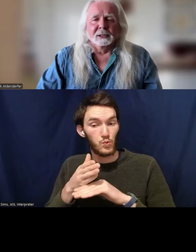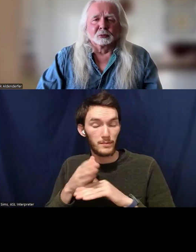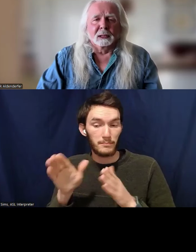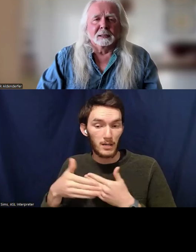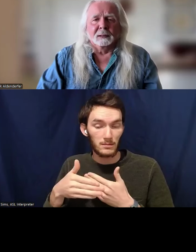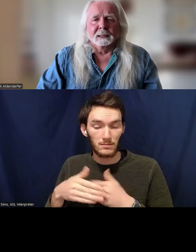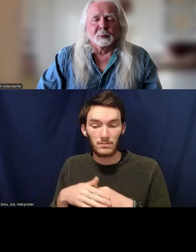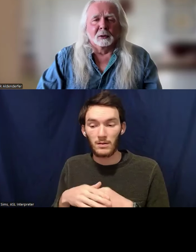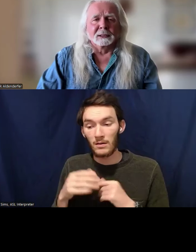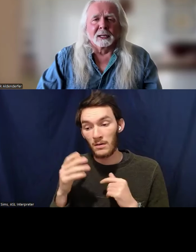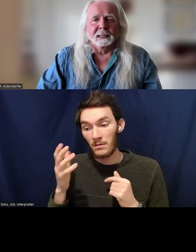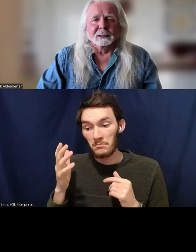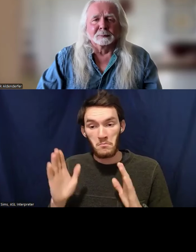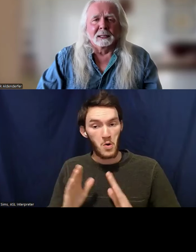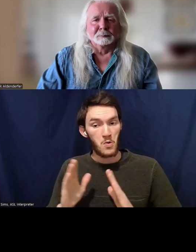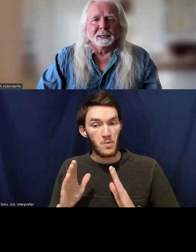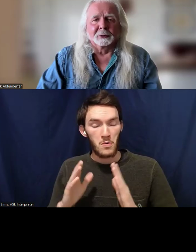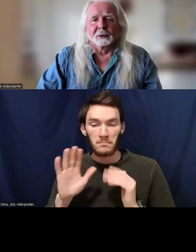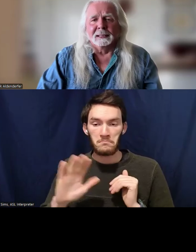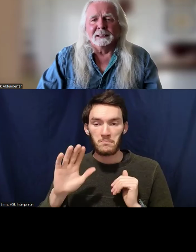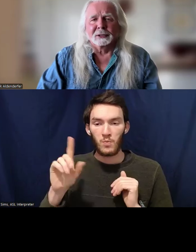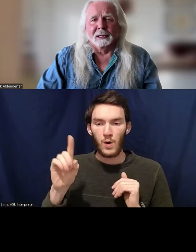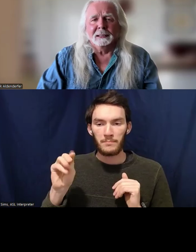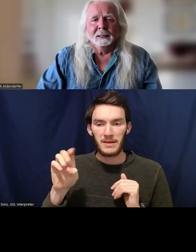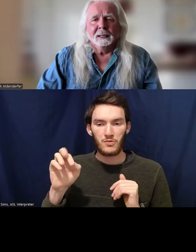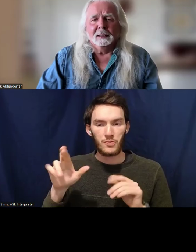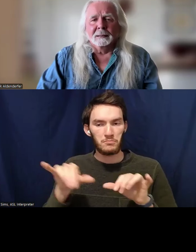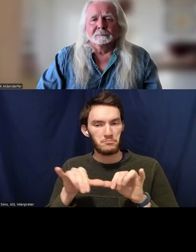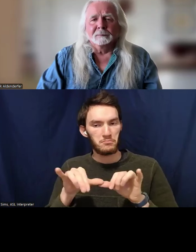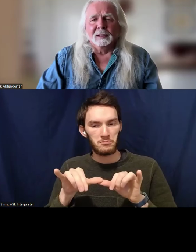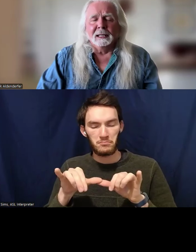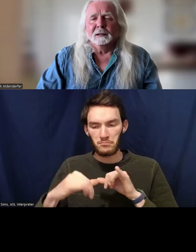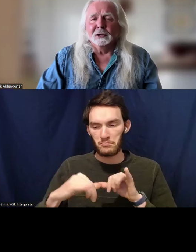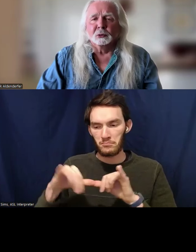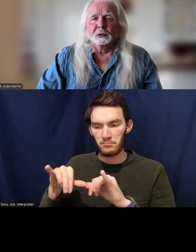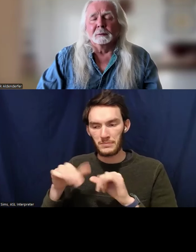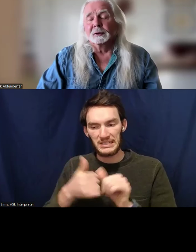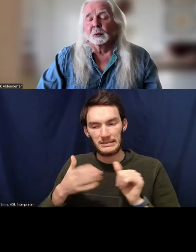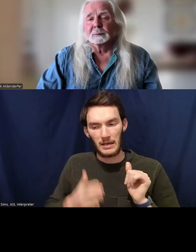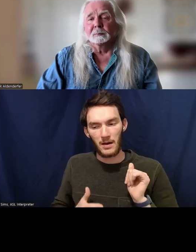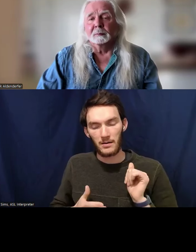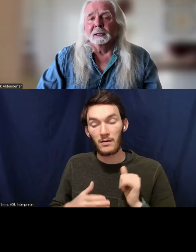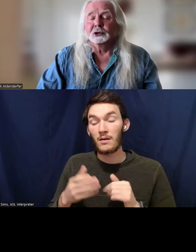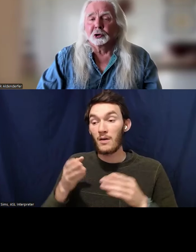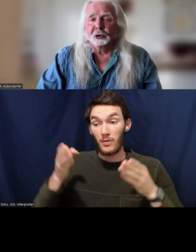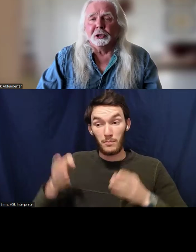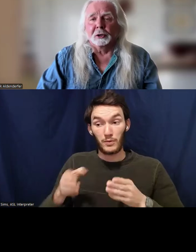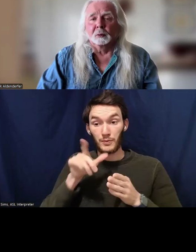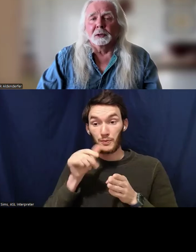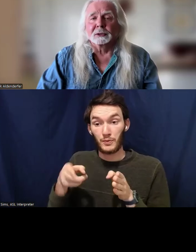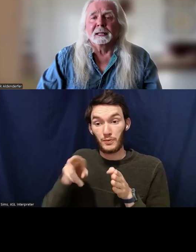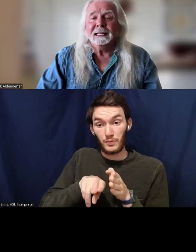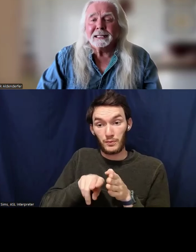it is relatively small in size. It's about a meter on each side. The individual that was once interred